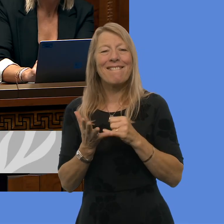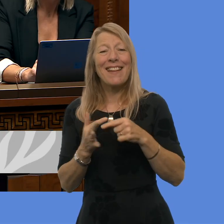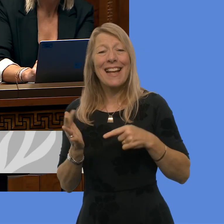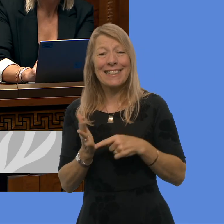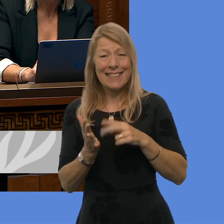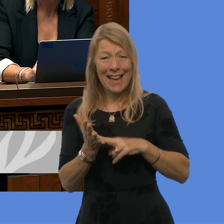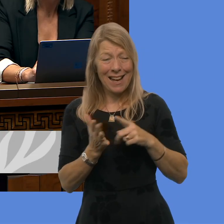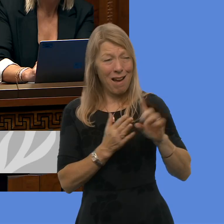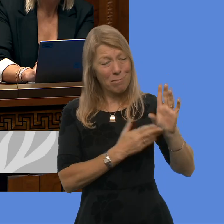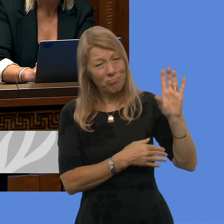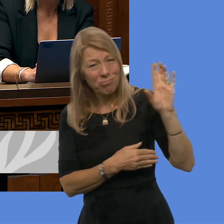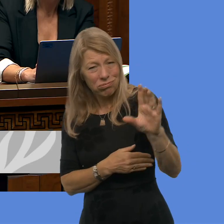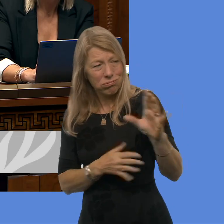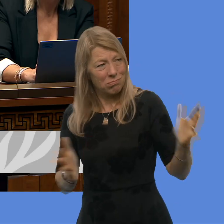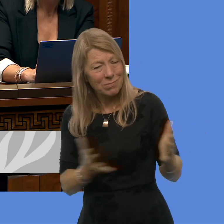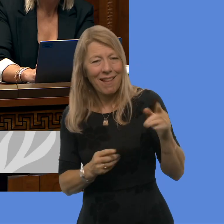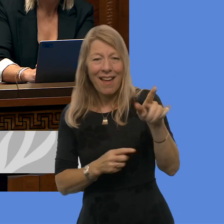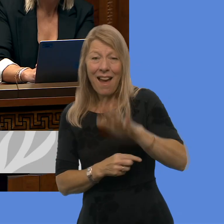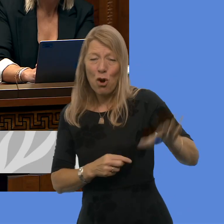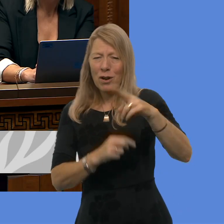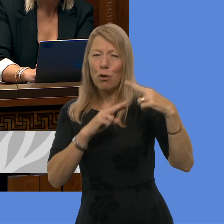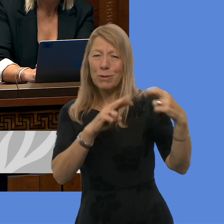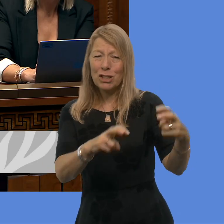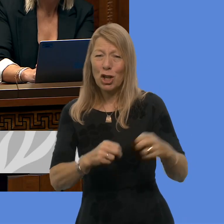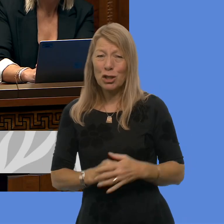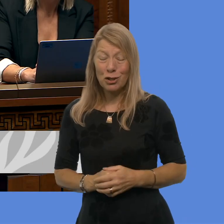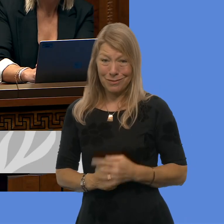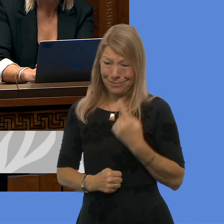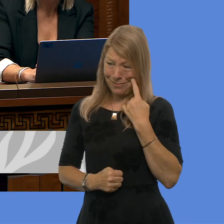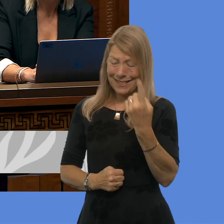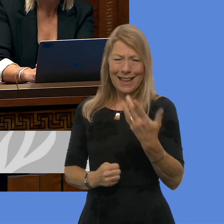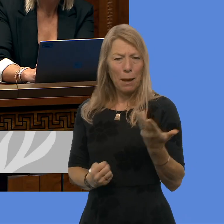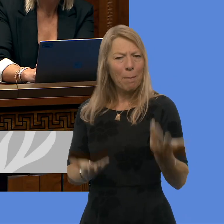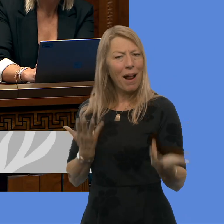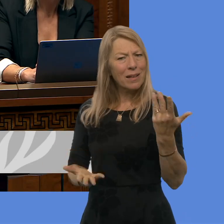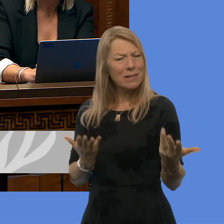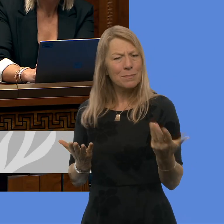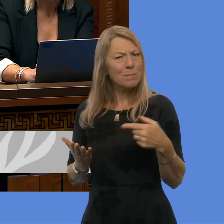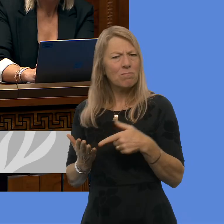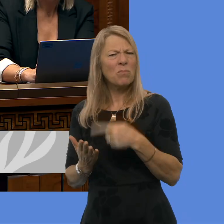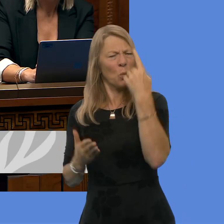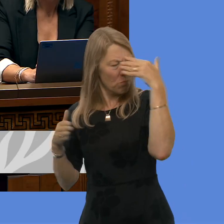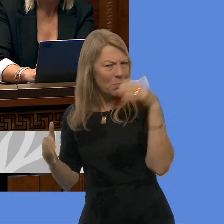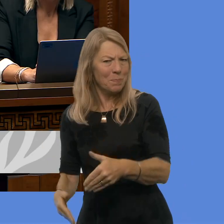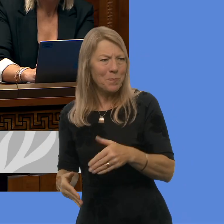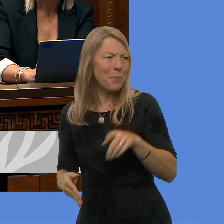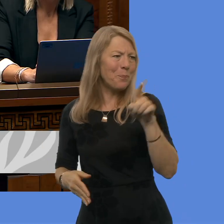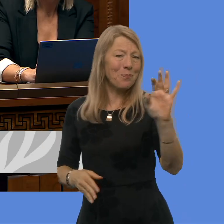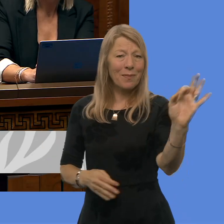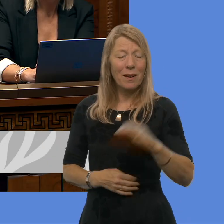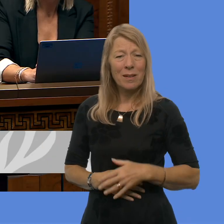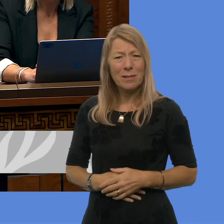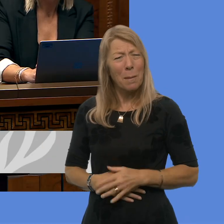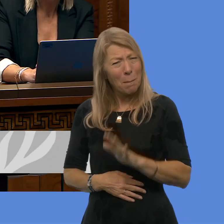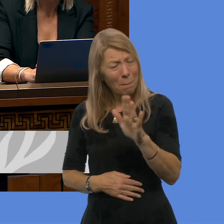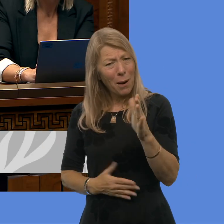research as well. So this is regional balance in action. This is actually us delivering and doing things. Does that mean that that doesn't